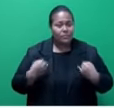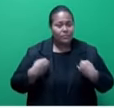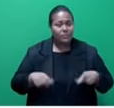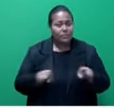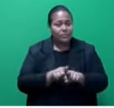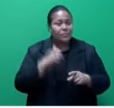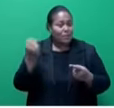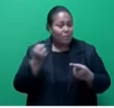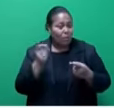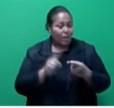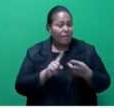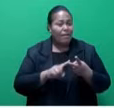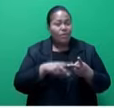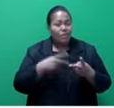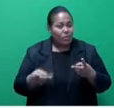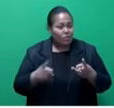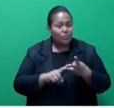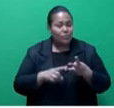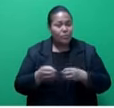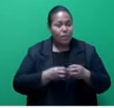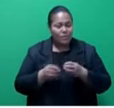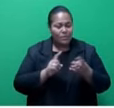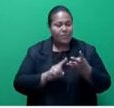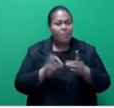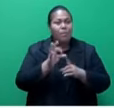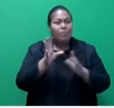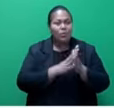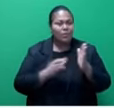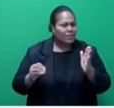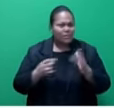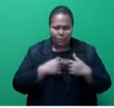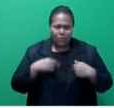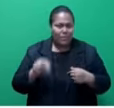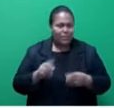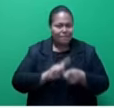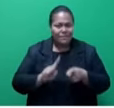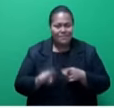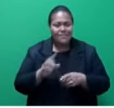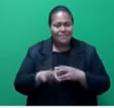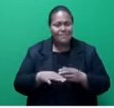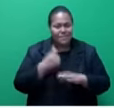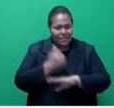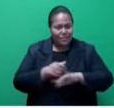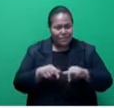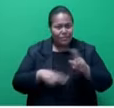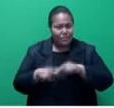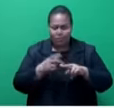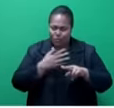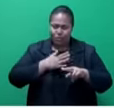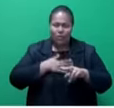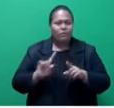Samoa, Vanuatu, Solomon Islands, and Papua New Guinea. And we need to do this very quickly because we actually want to stay ahead of the ball